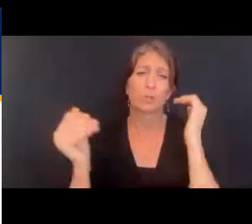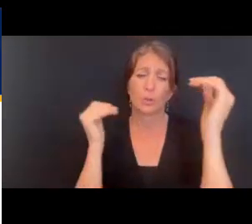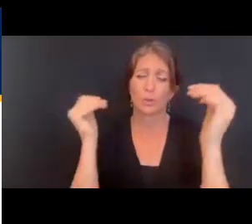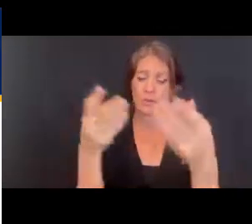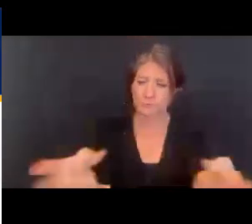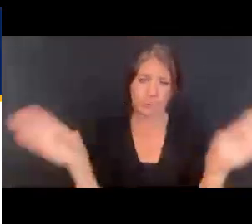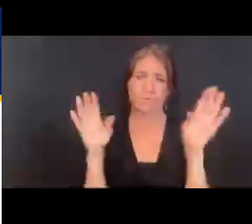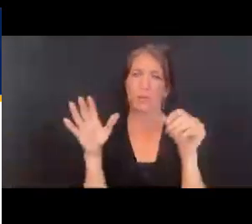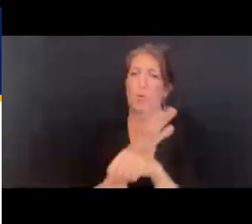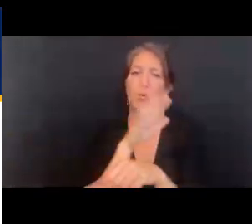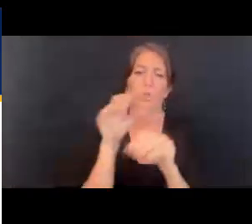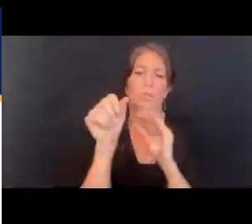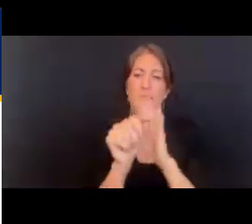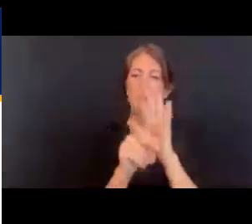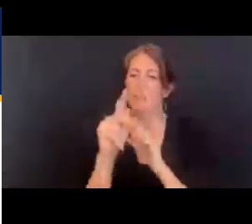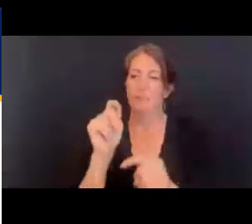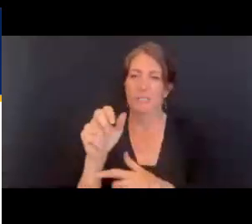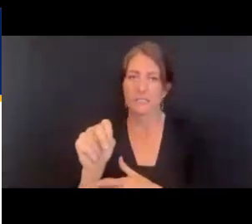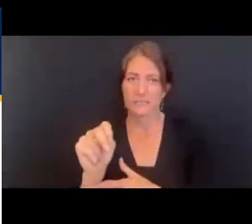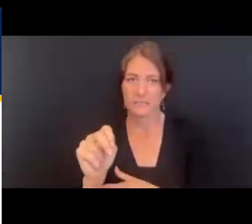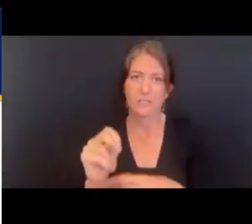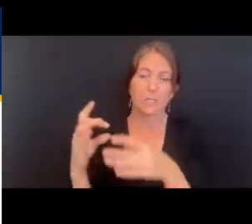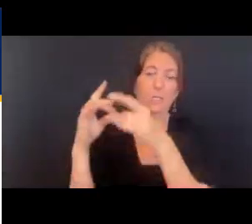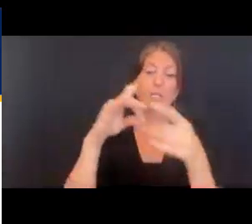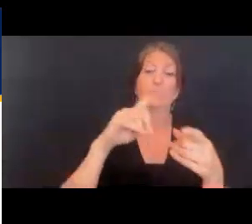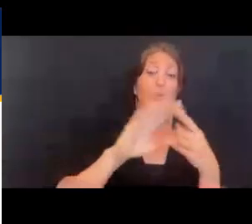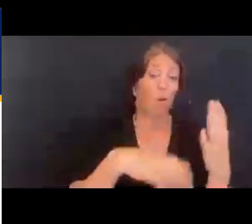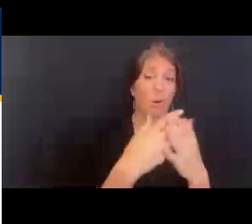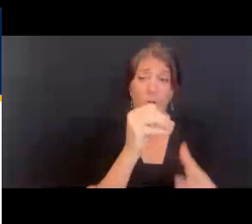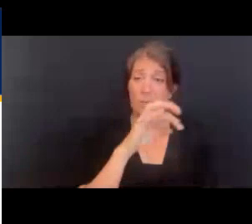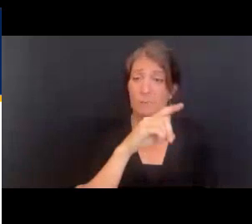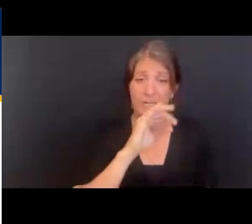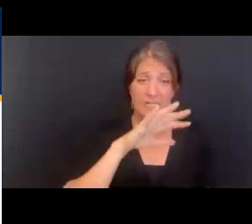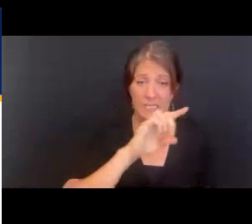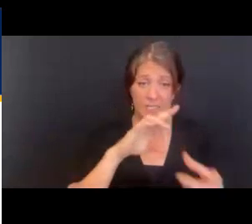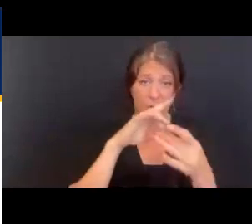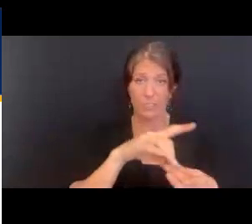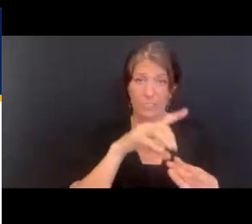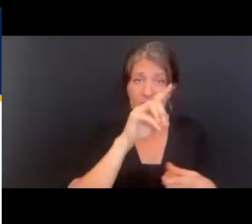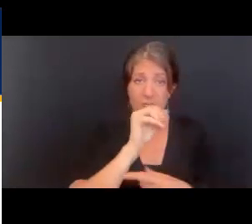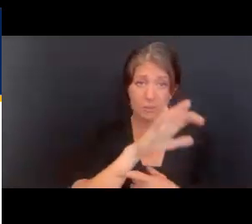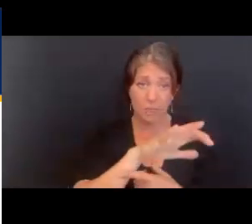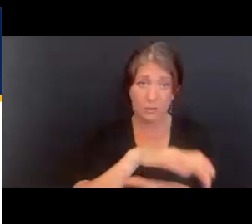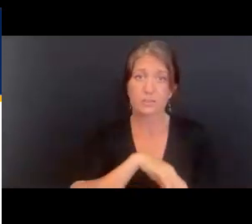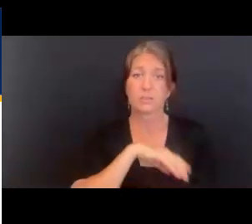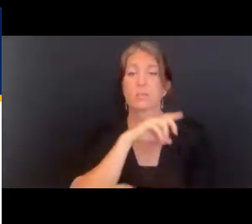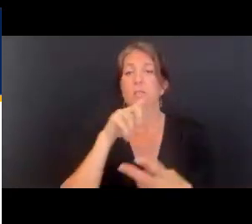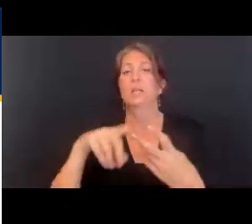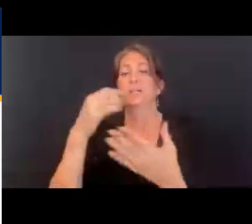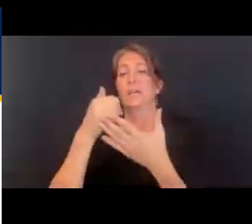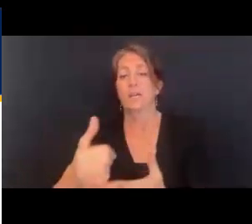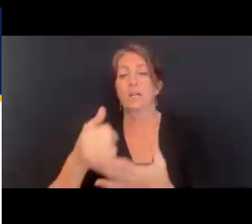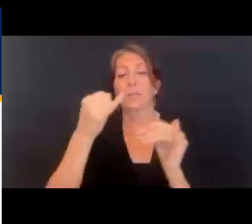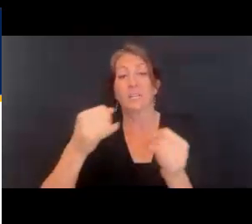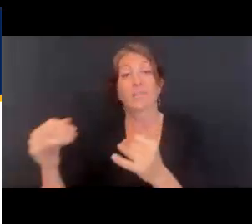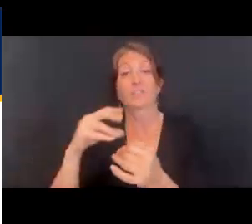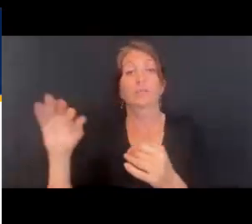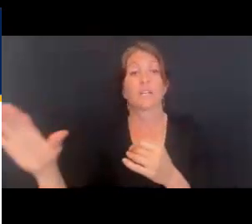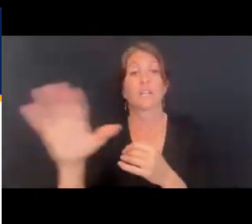they provide assistance with all Medicaid-related documentation. They help individuals and their family members understand